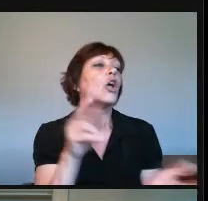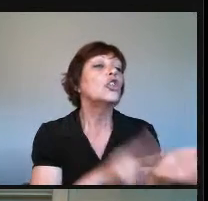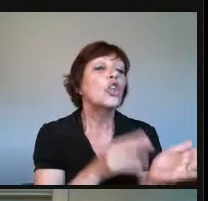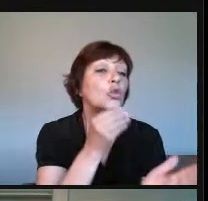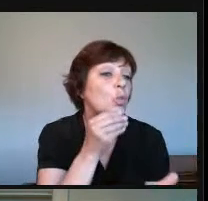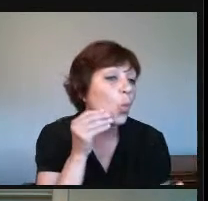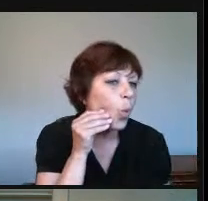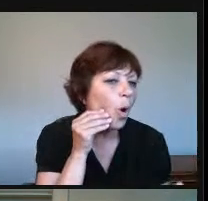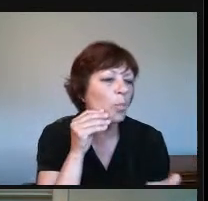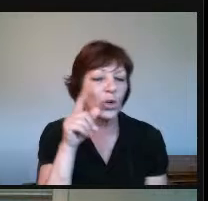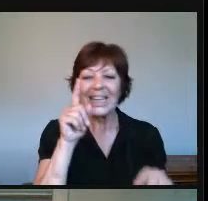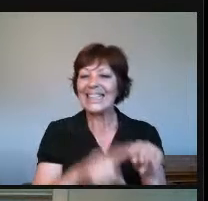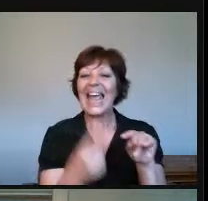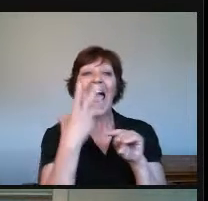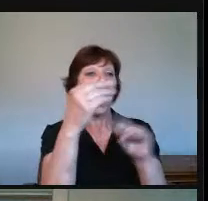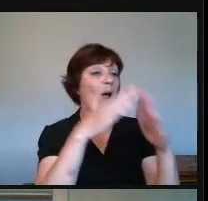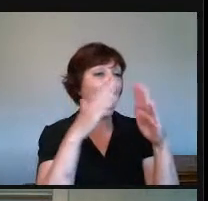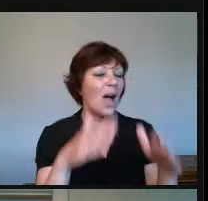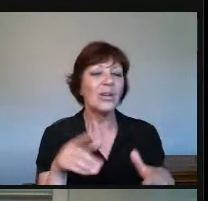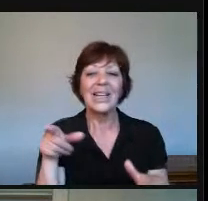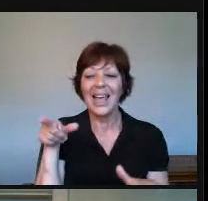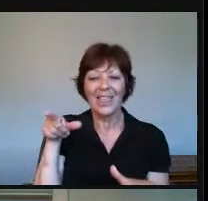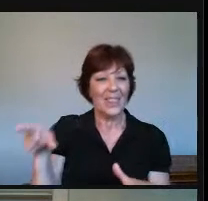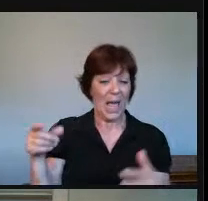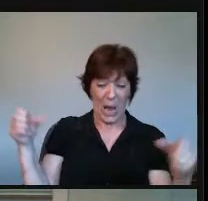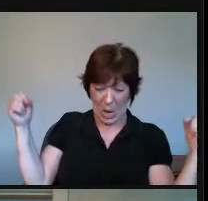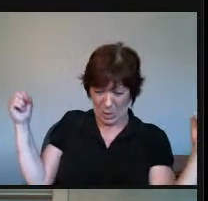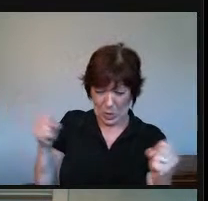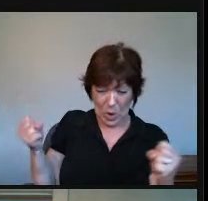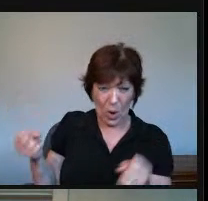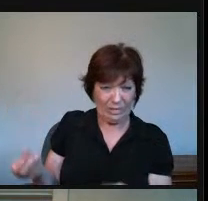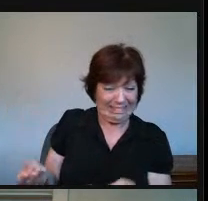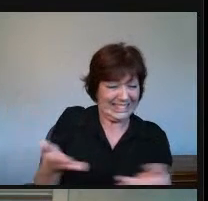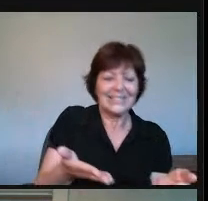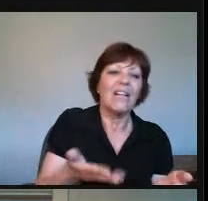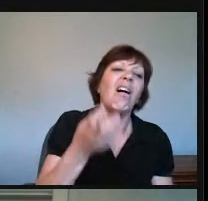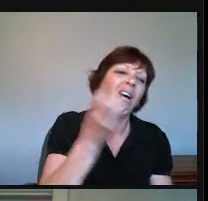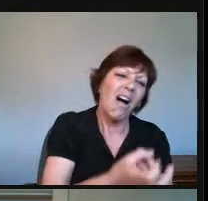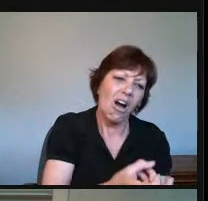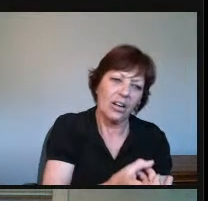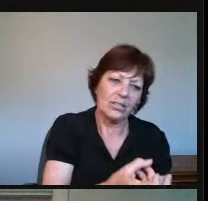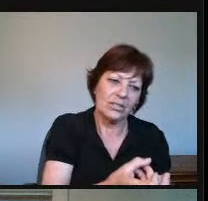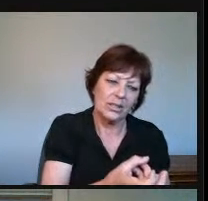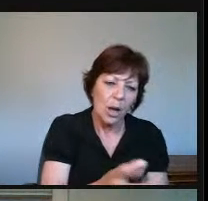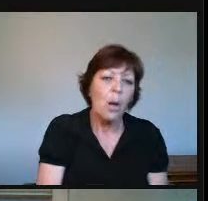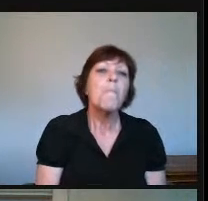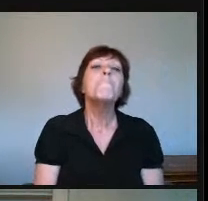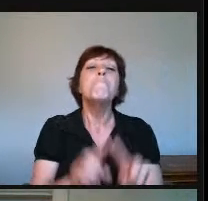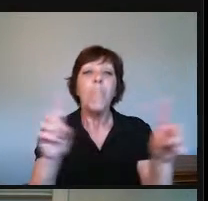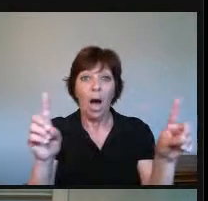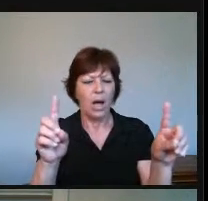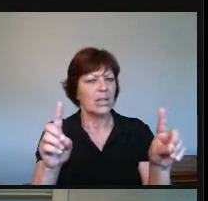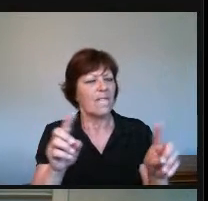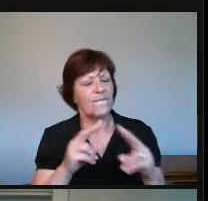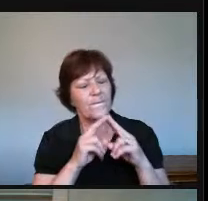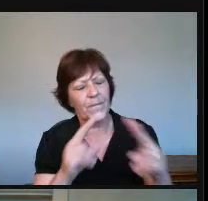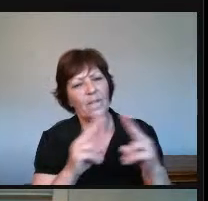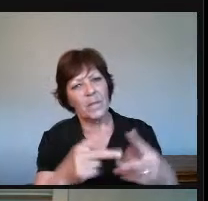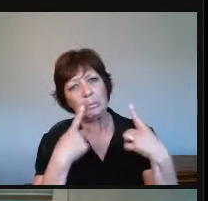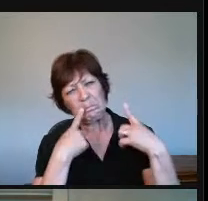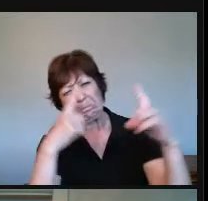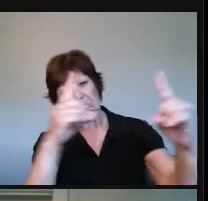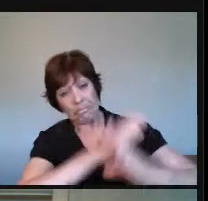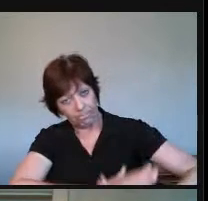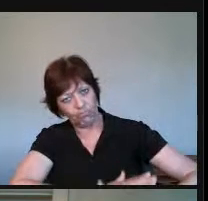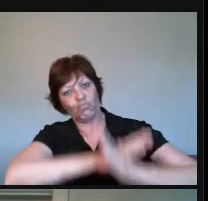who can't get out of the house, it's not easy to get that vaccine to them. But it is highly efficacious at